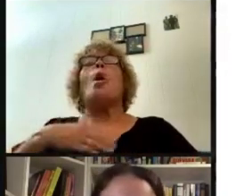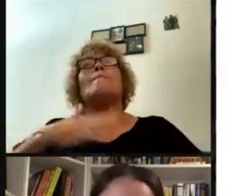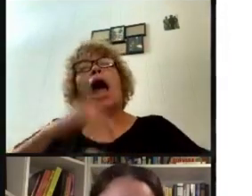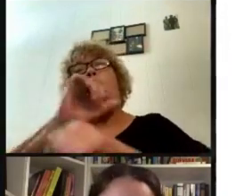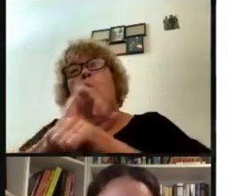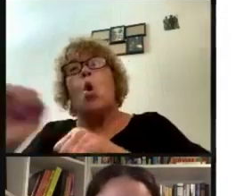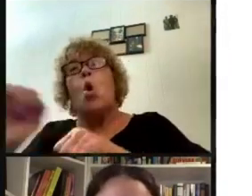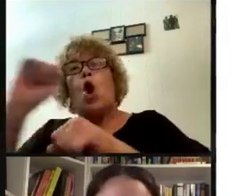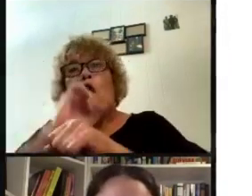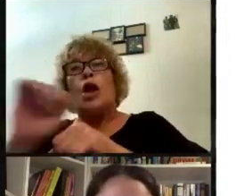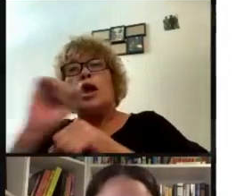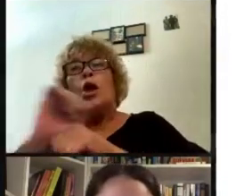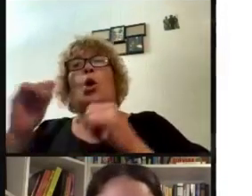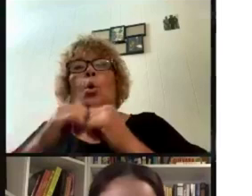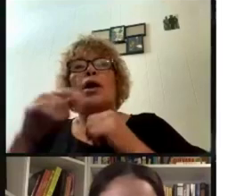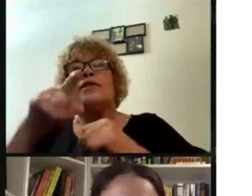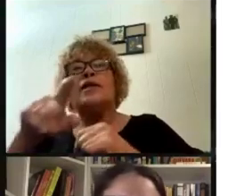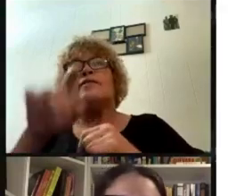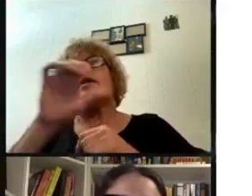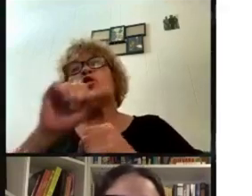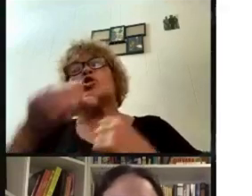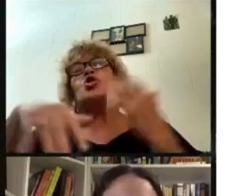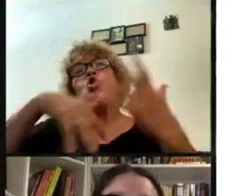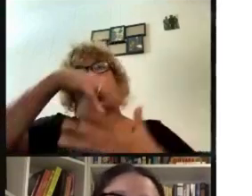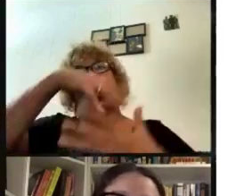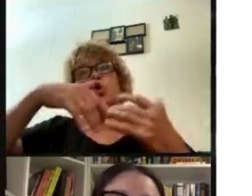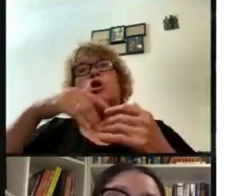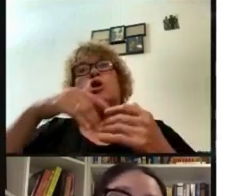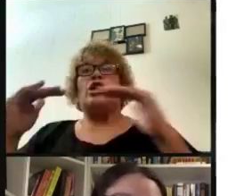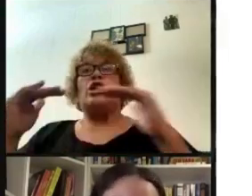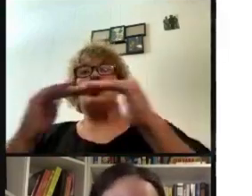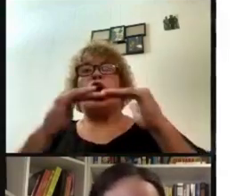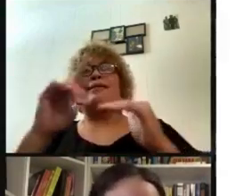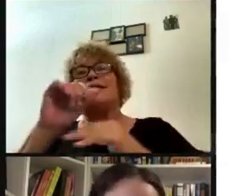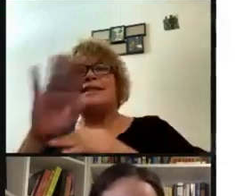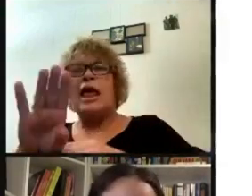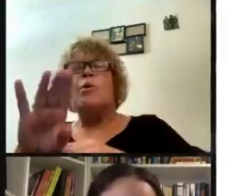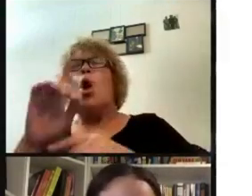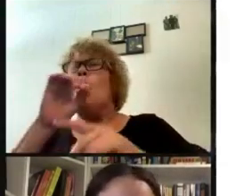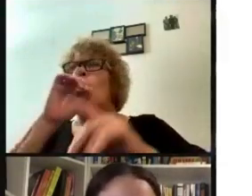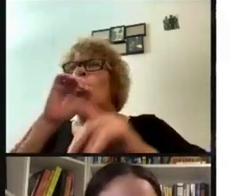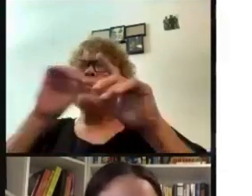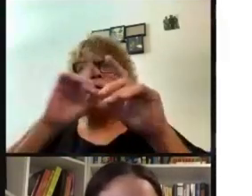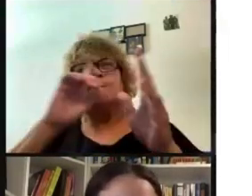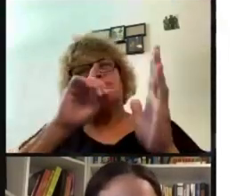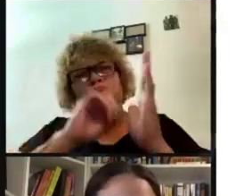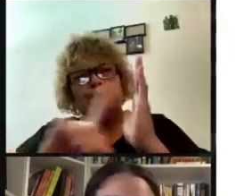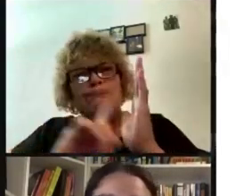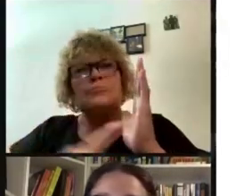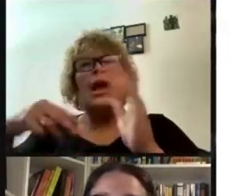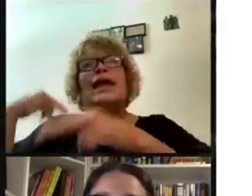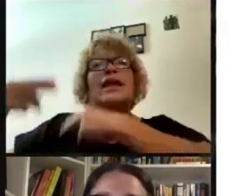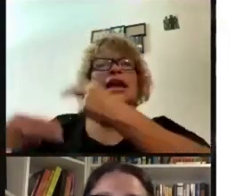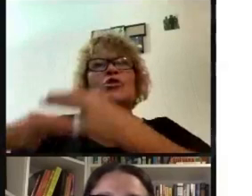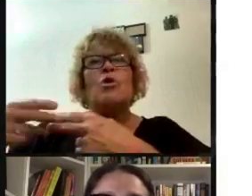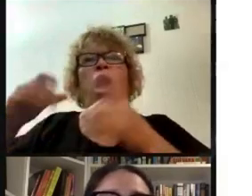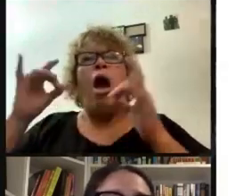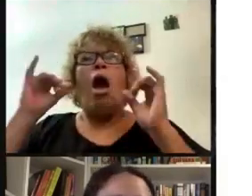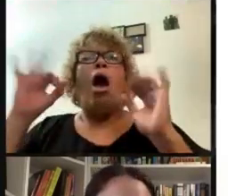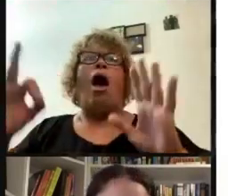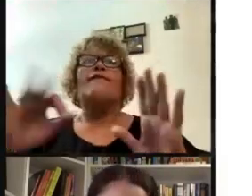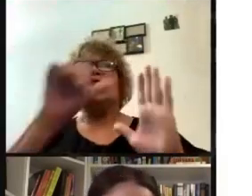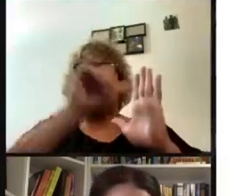with the Sterilization and Social Justice Lab, we've really been working on examining this history of eugenic sterilization